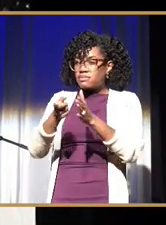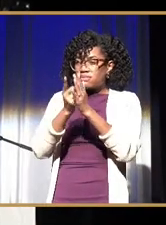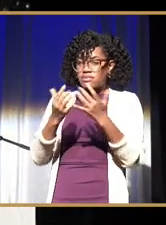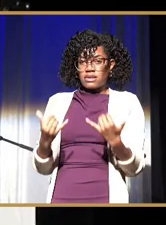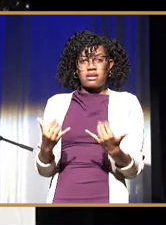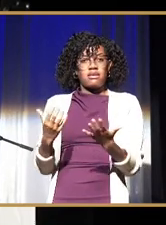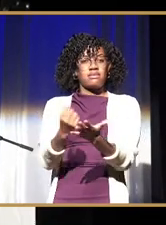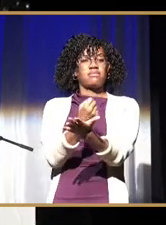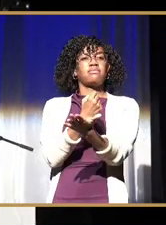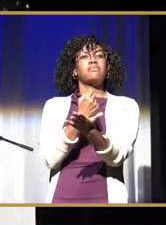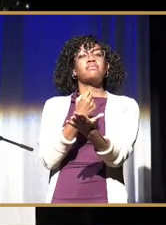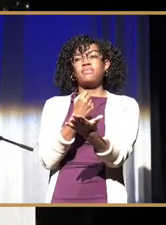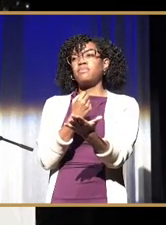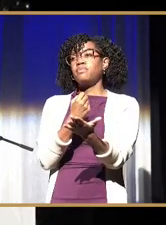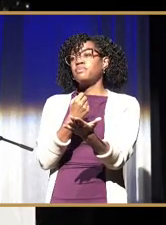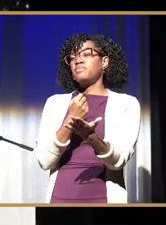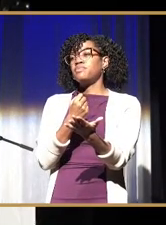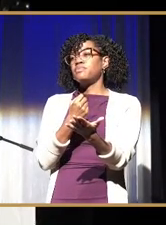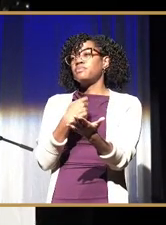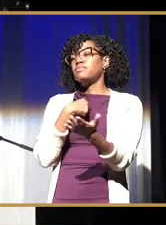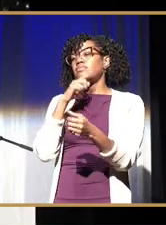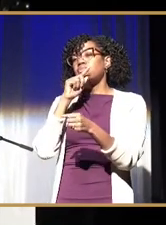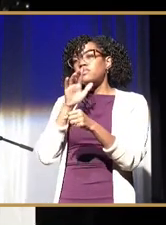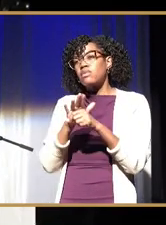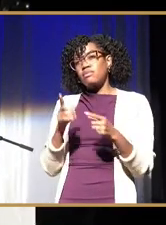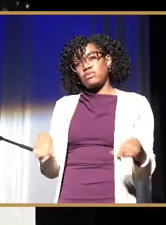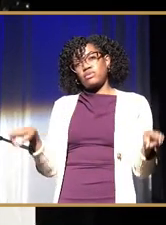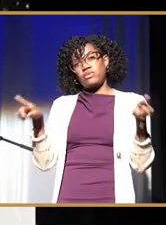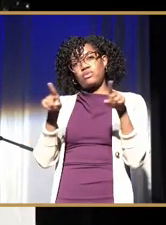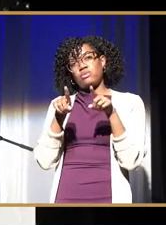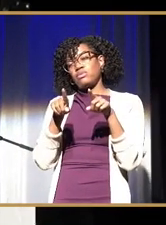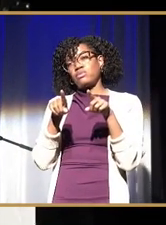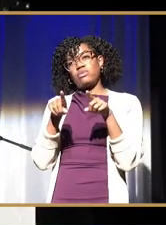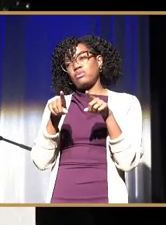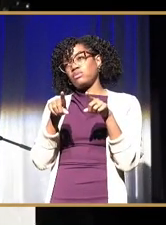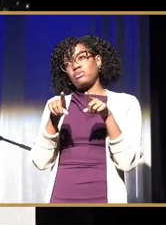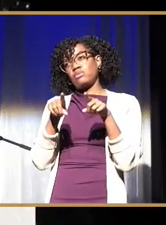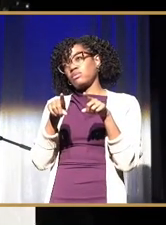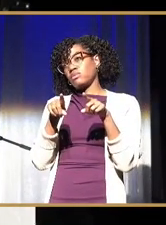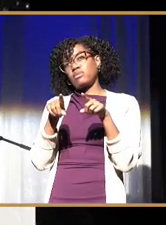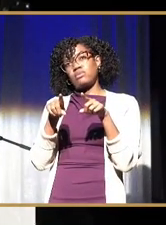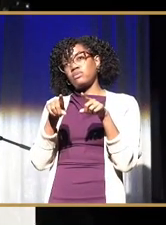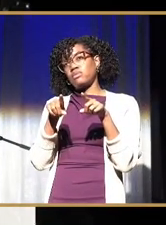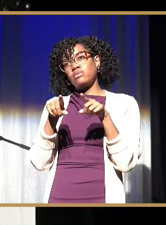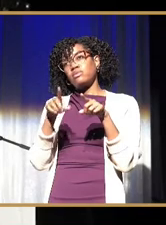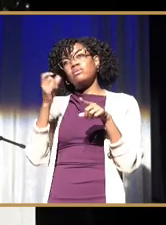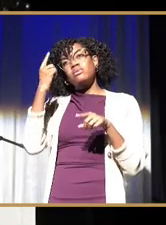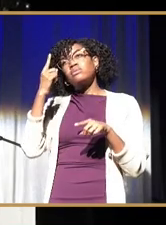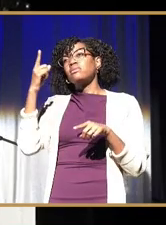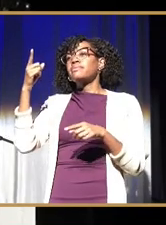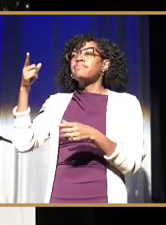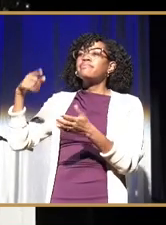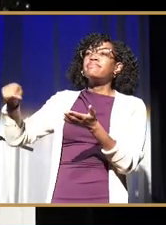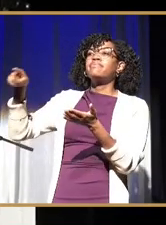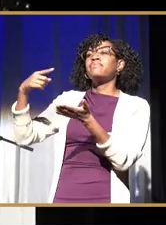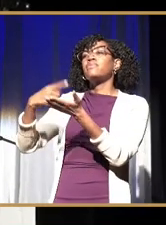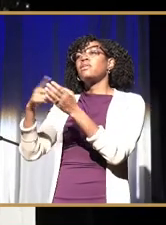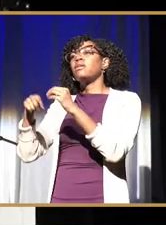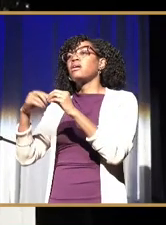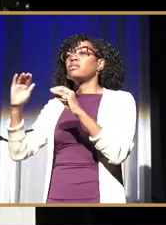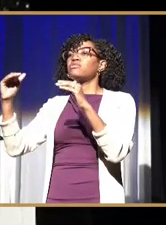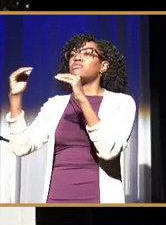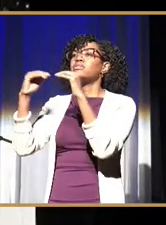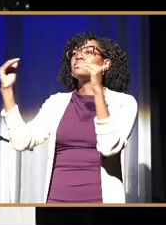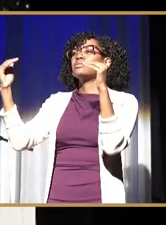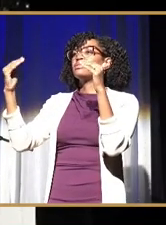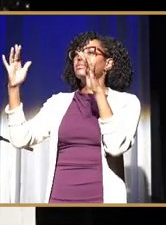moment. And I promise you, more than anything else, they speak of justice, they speak